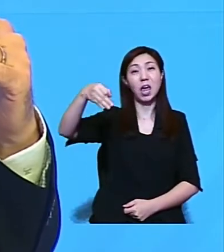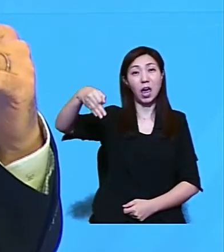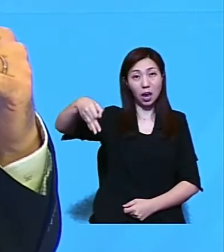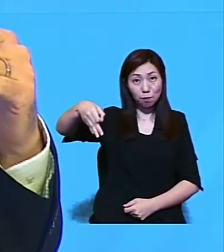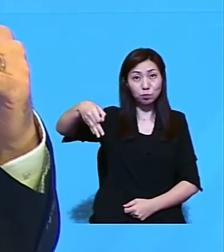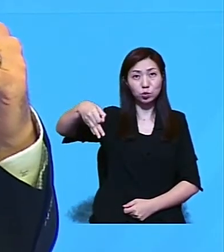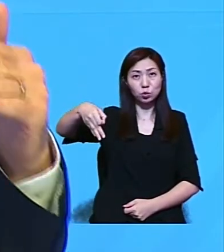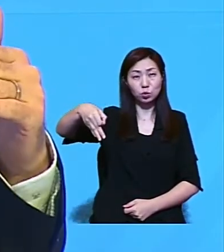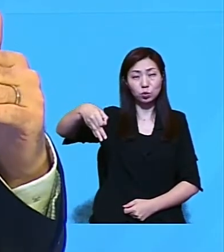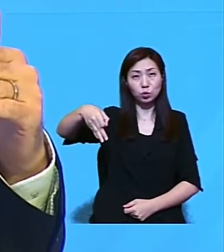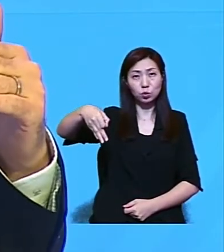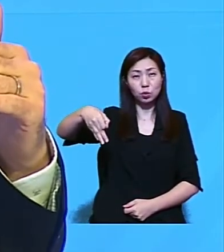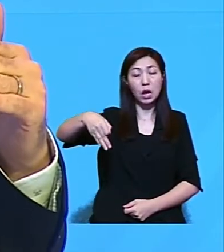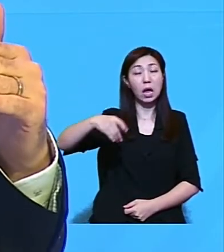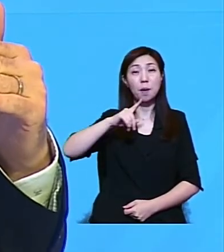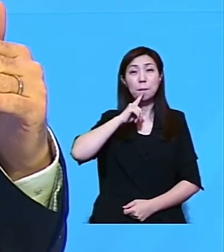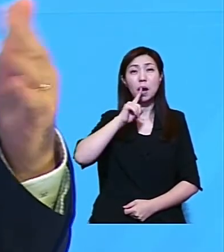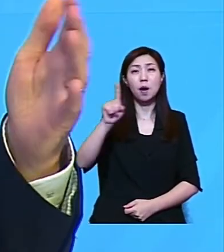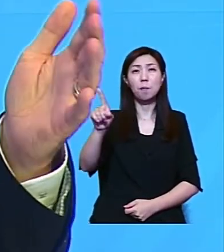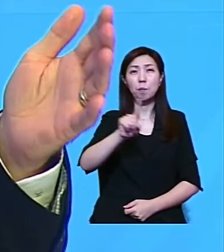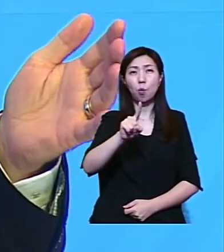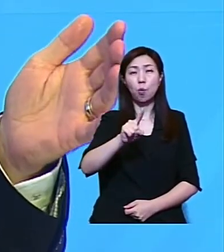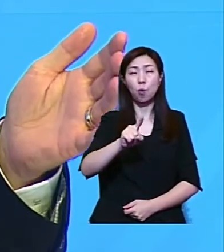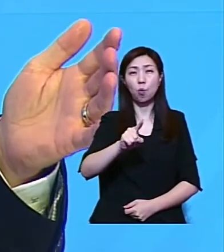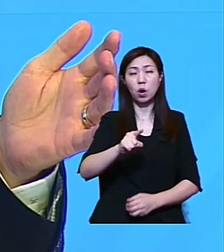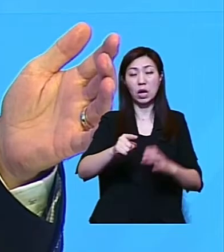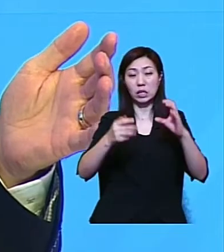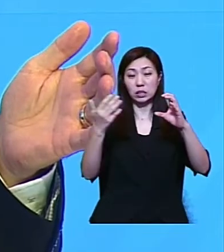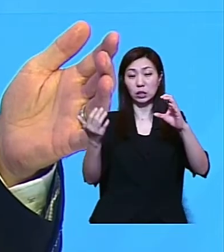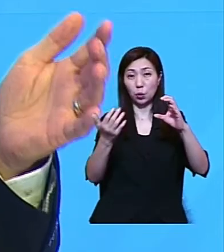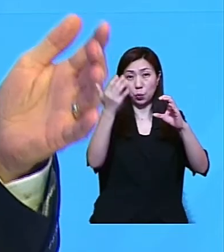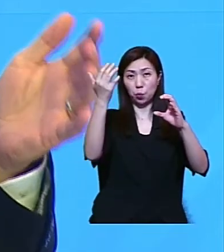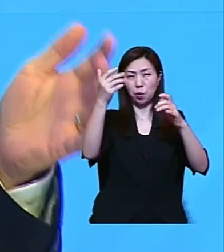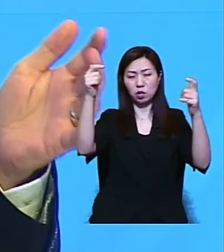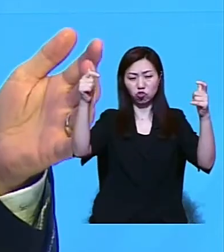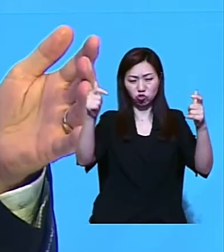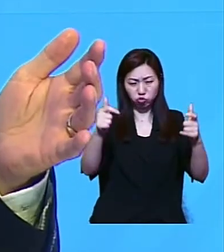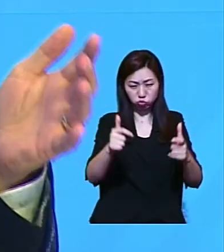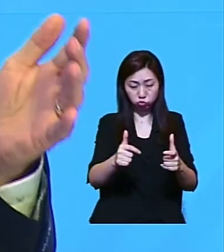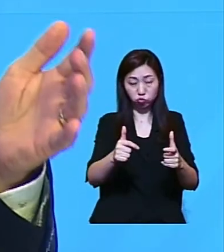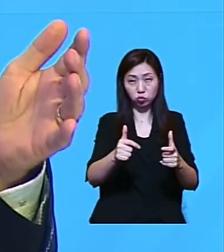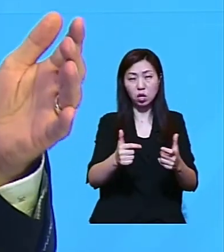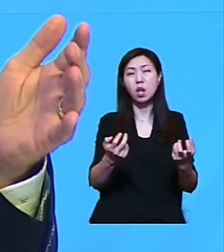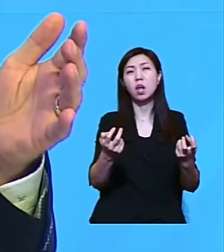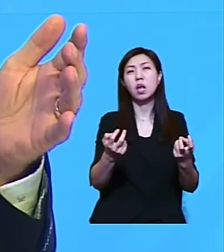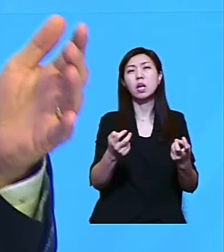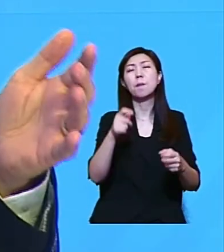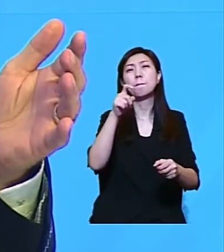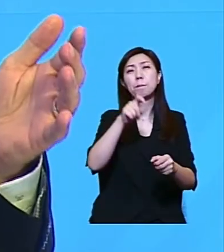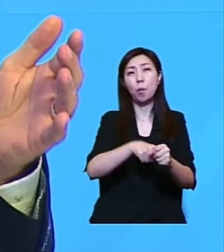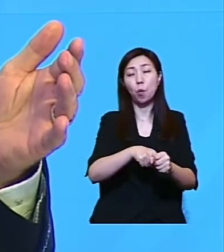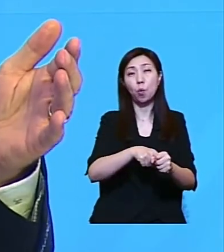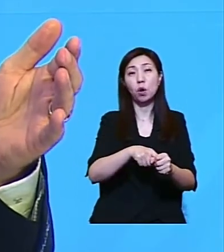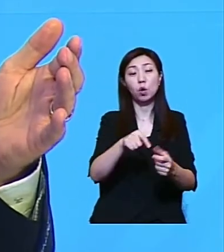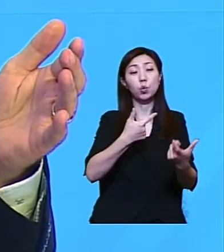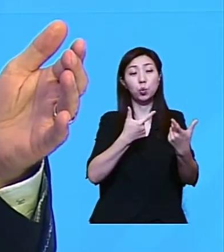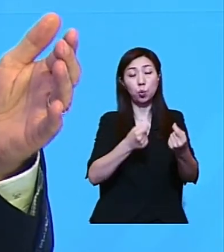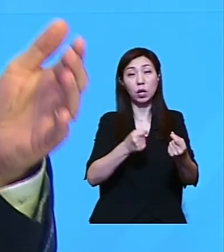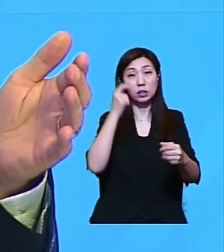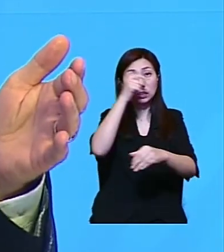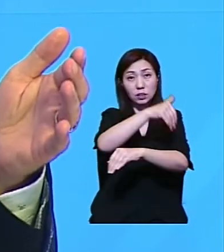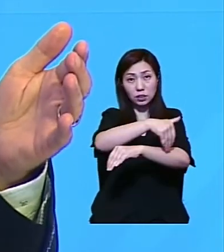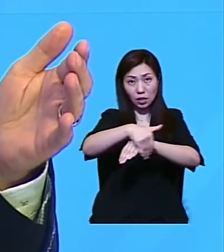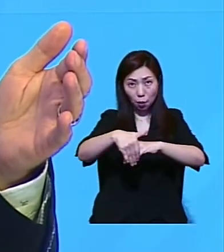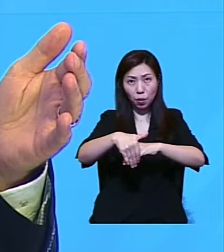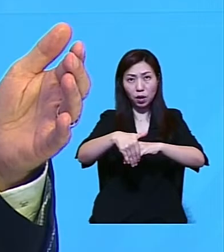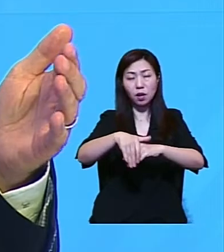emission that is reduced. Many people don't realize that those same projects can also have a very large